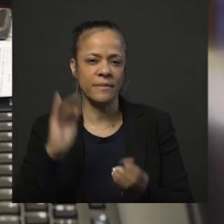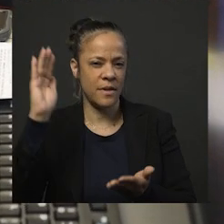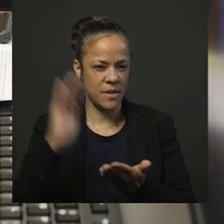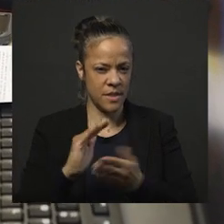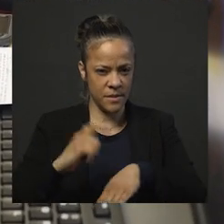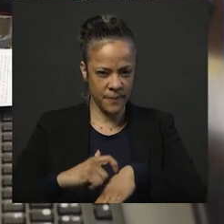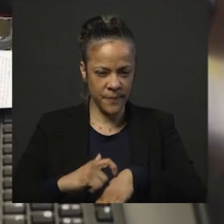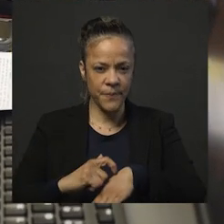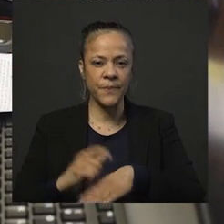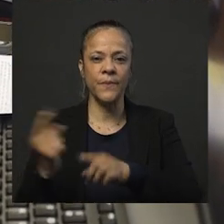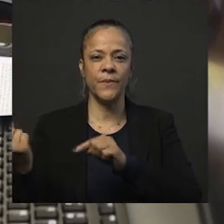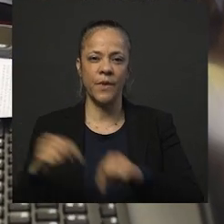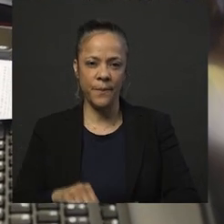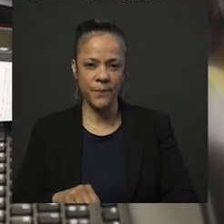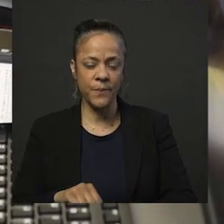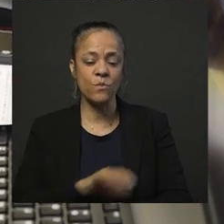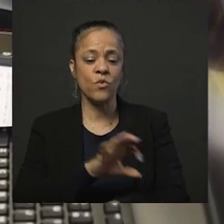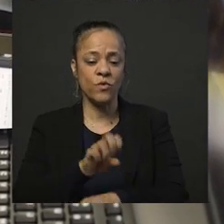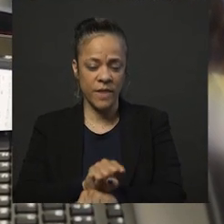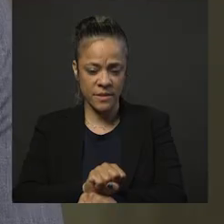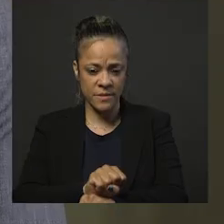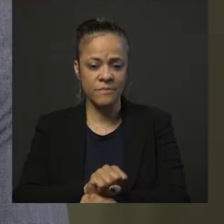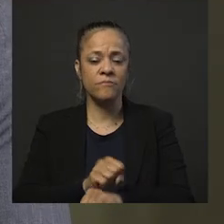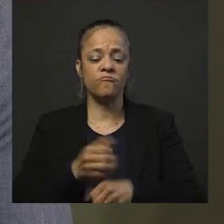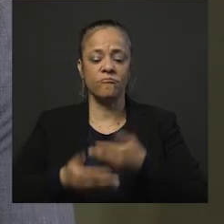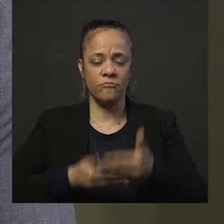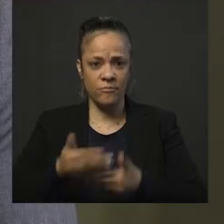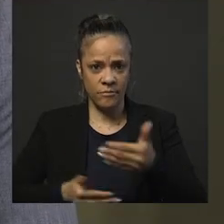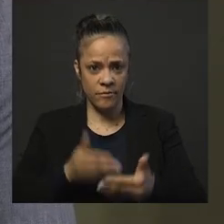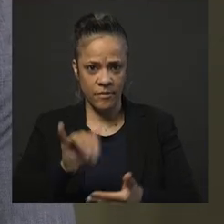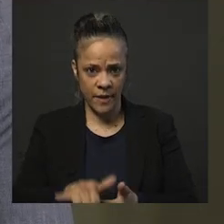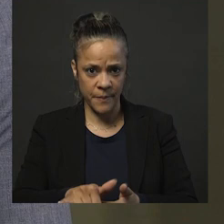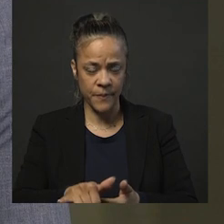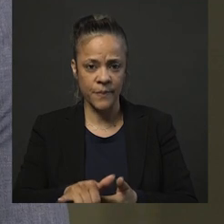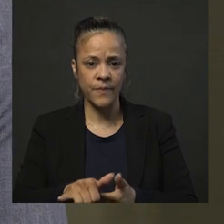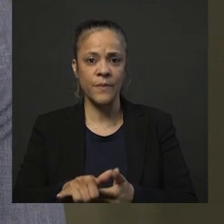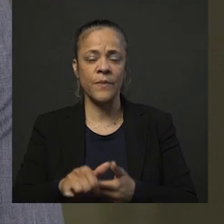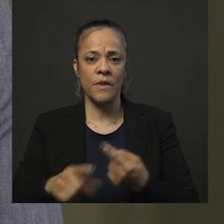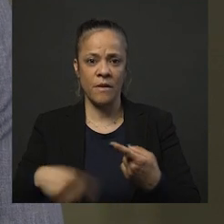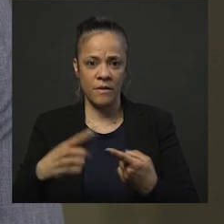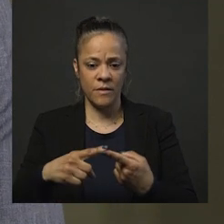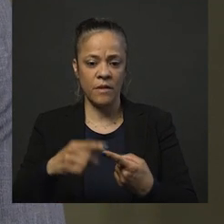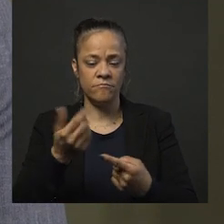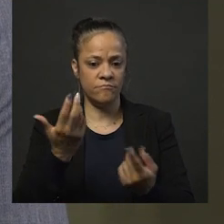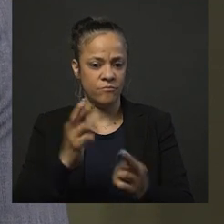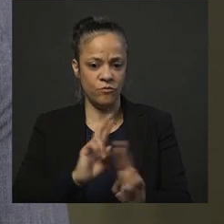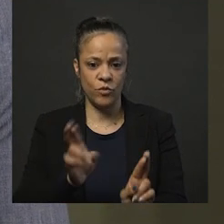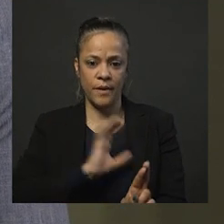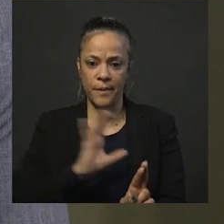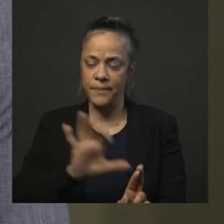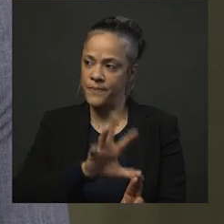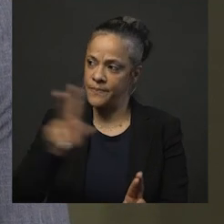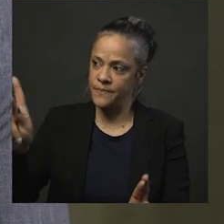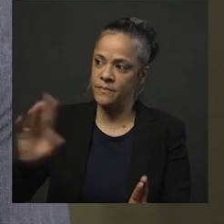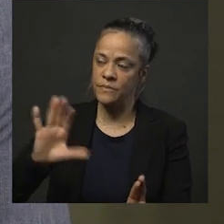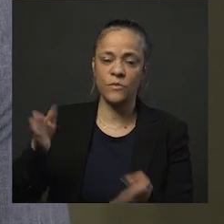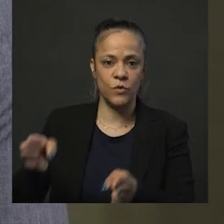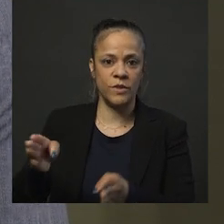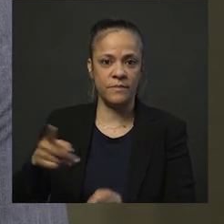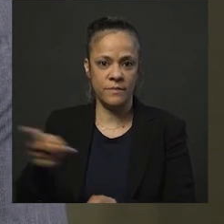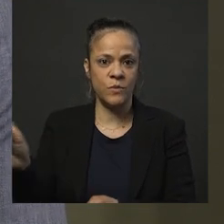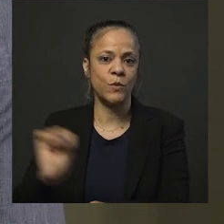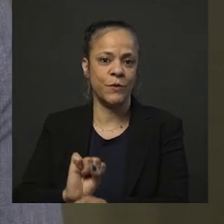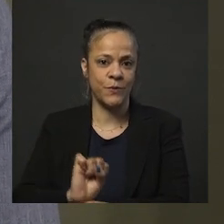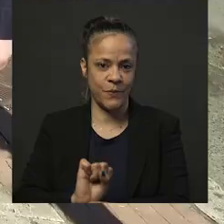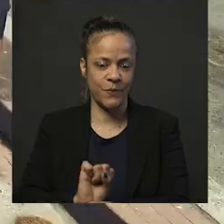now it is like a one-stop shop. You come to Centralized Booking, we book them, we process them, and then we get our cops to